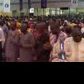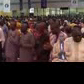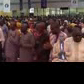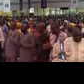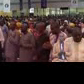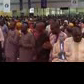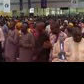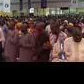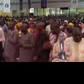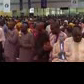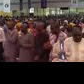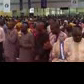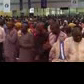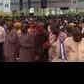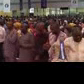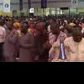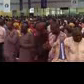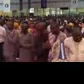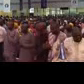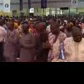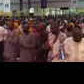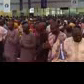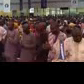Embrace that freedom.